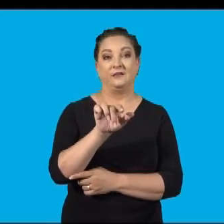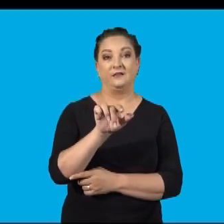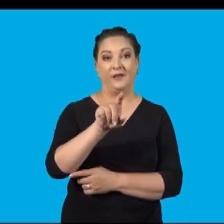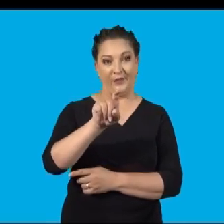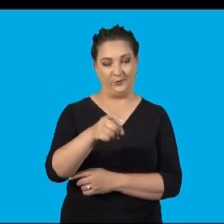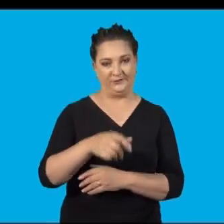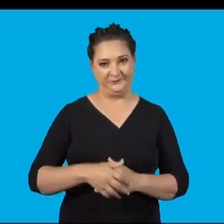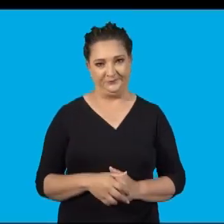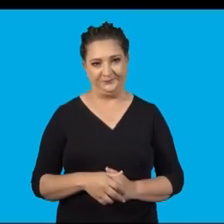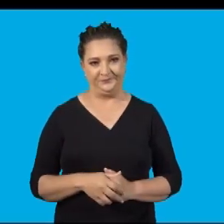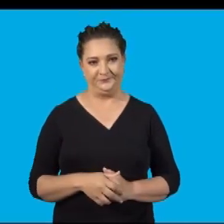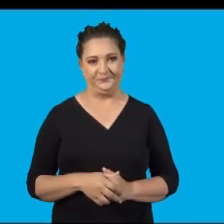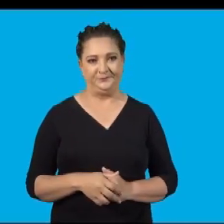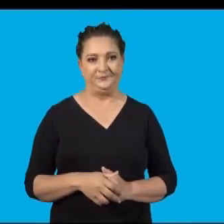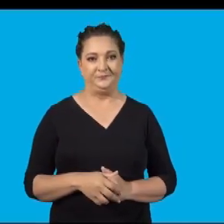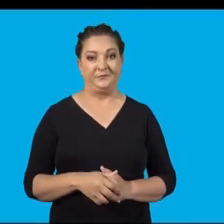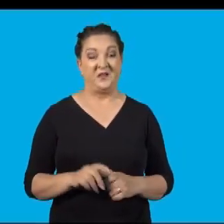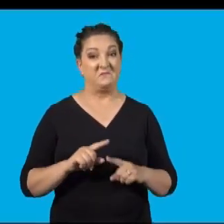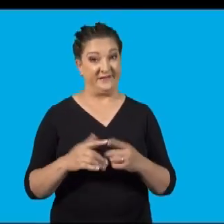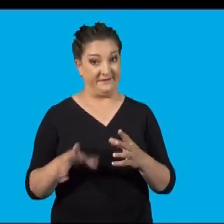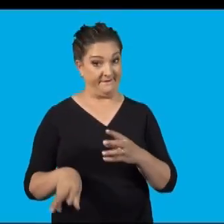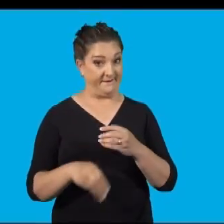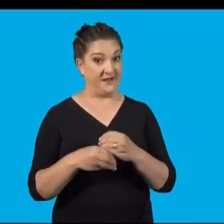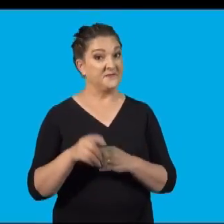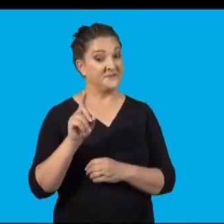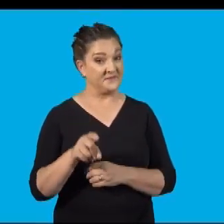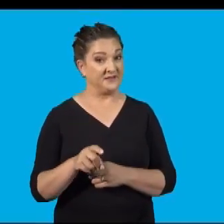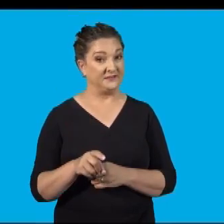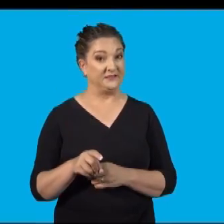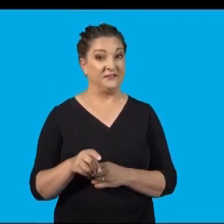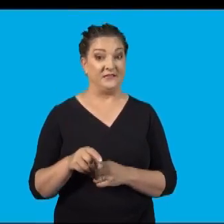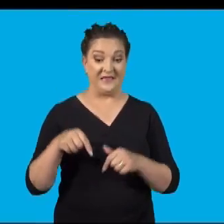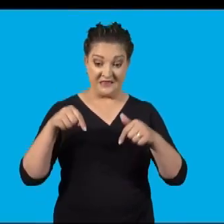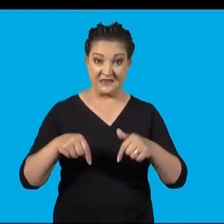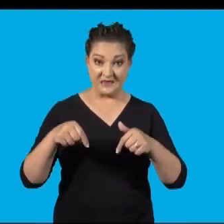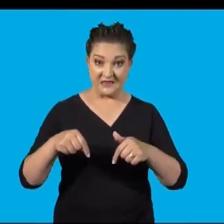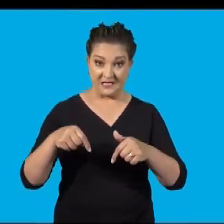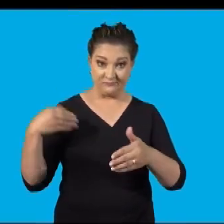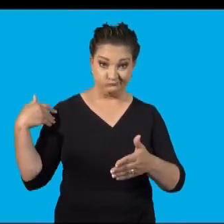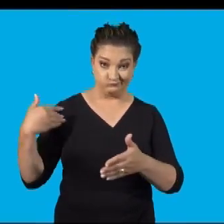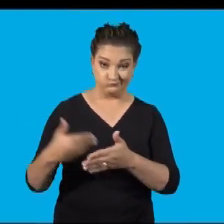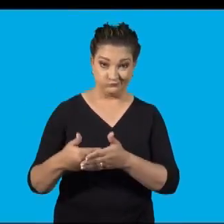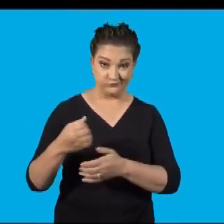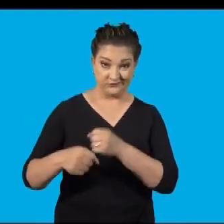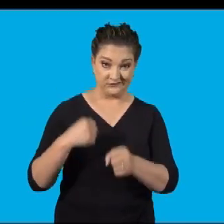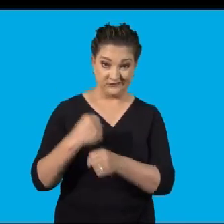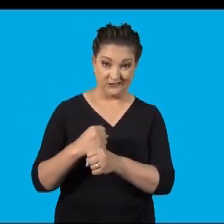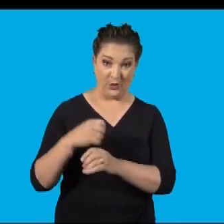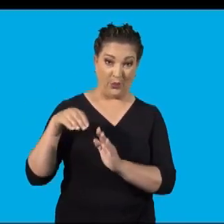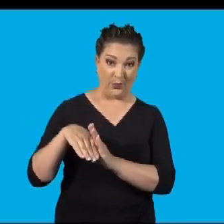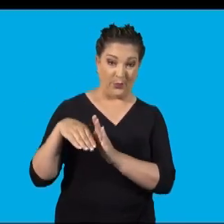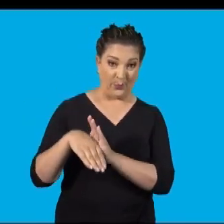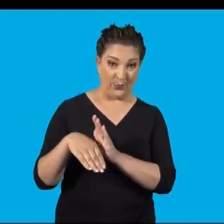There it is. 96,000. Then we have to add the depreciation for this